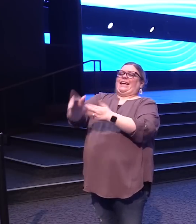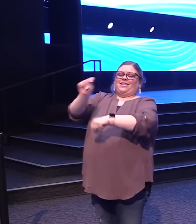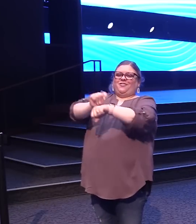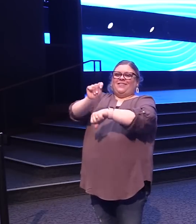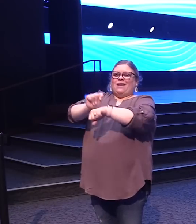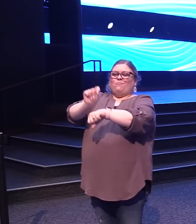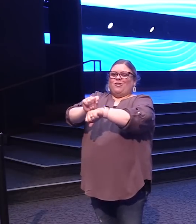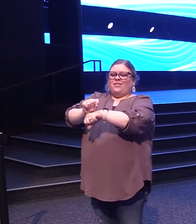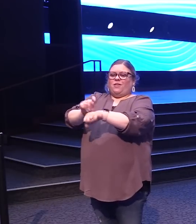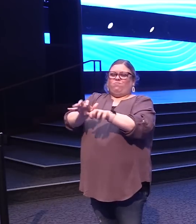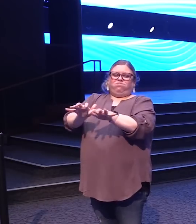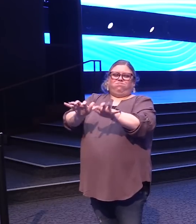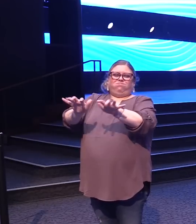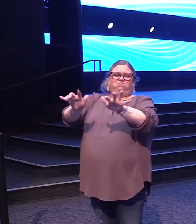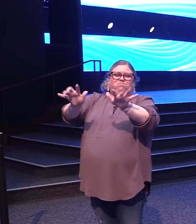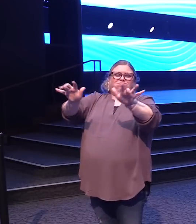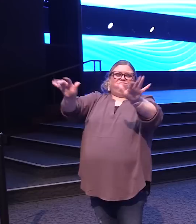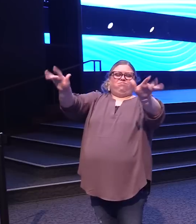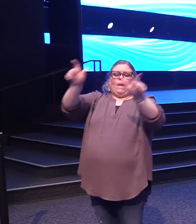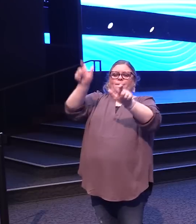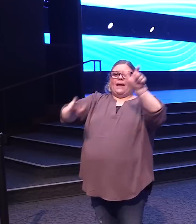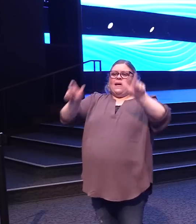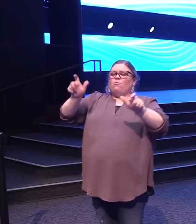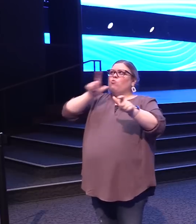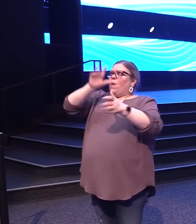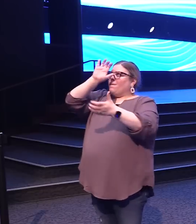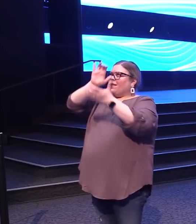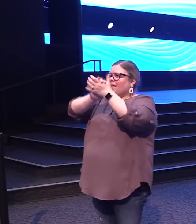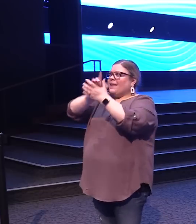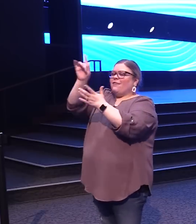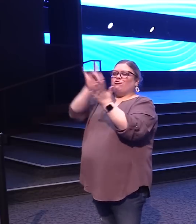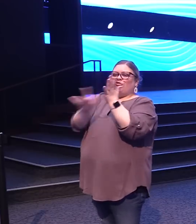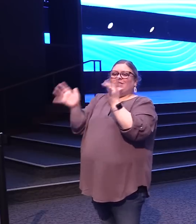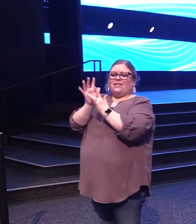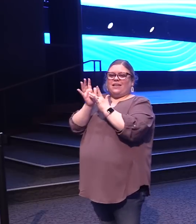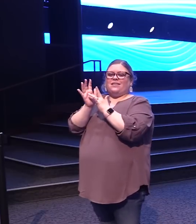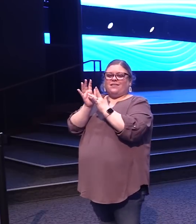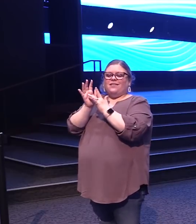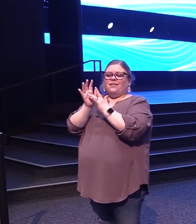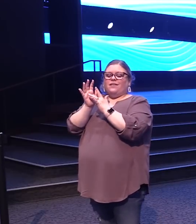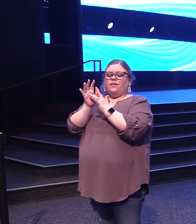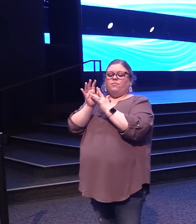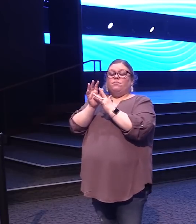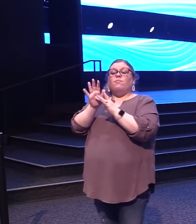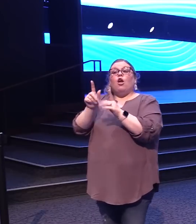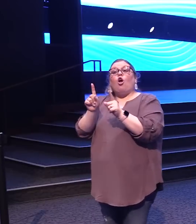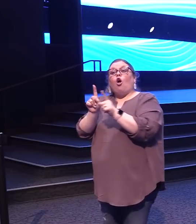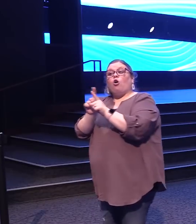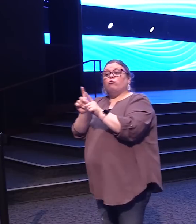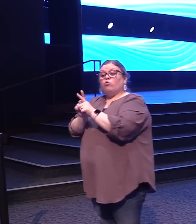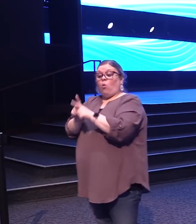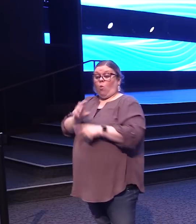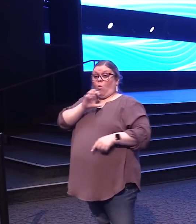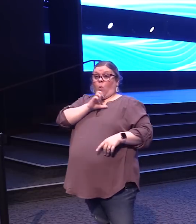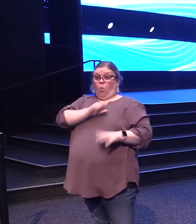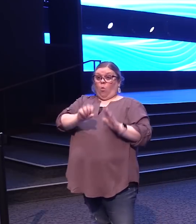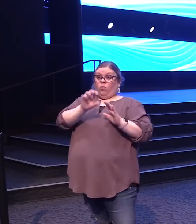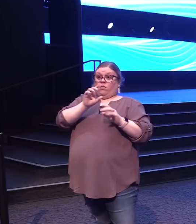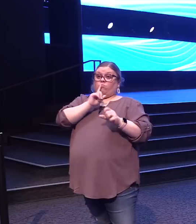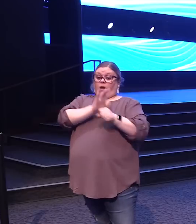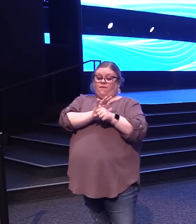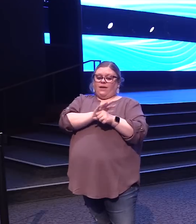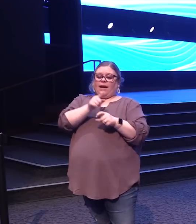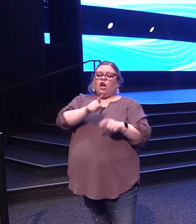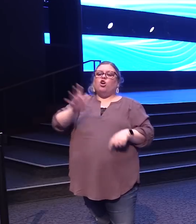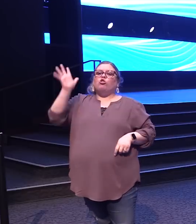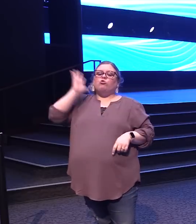temples. Millions of believers in Jesus Christ. And also, in the old covenant, it